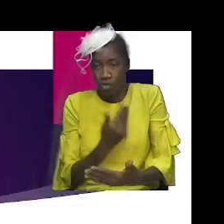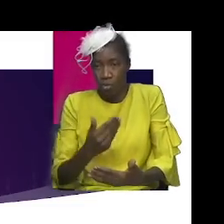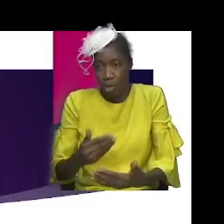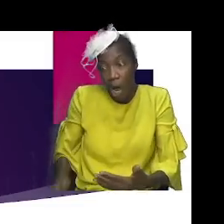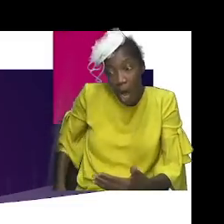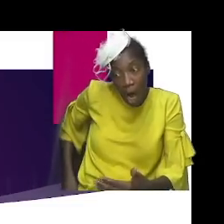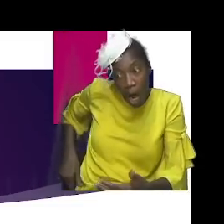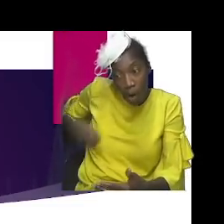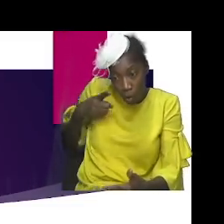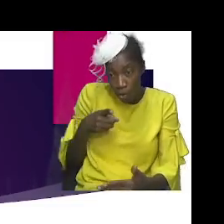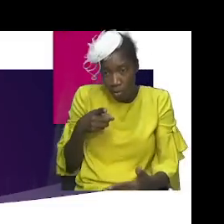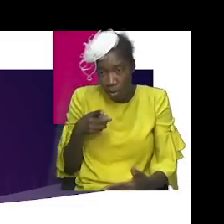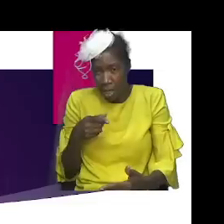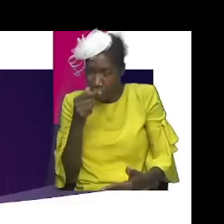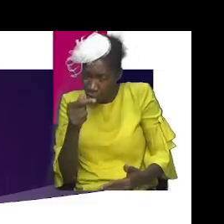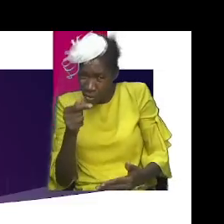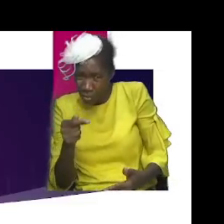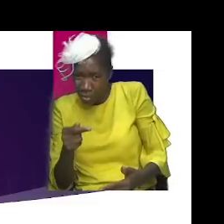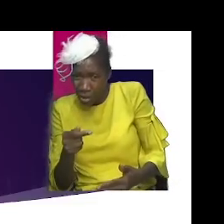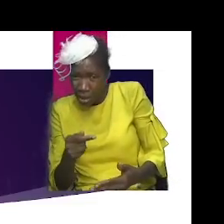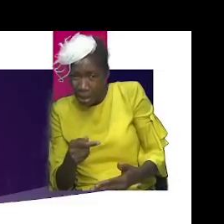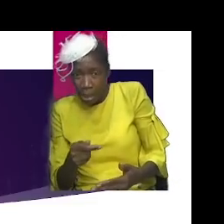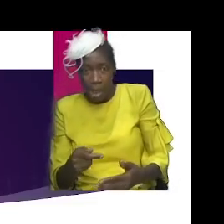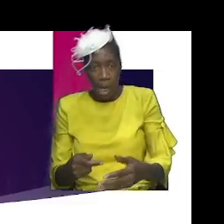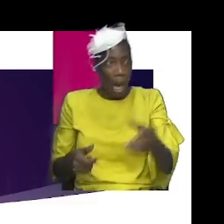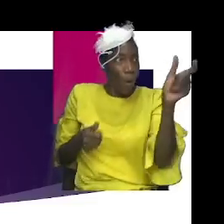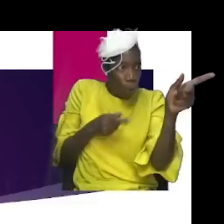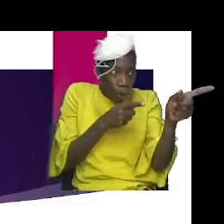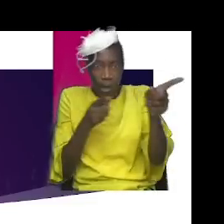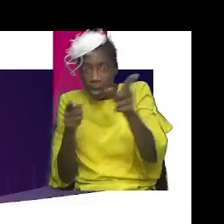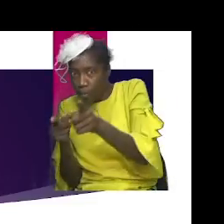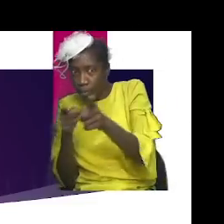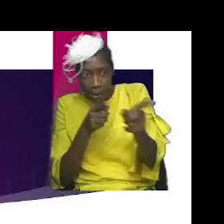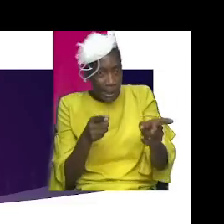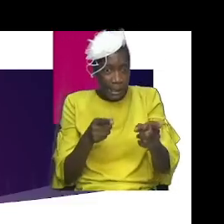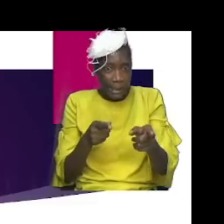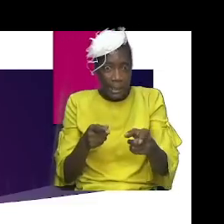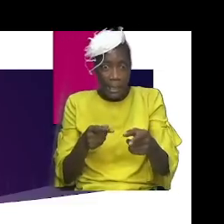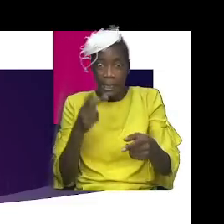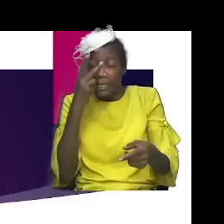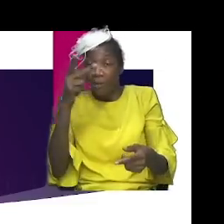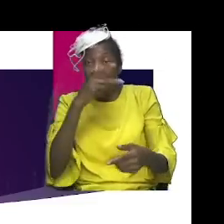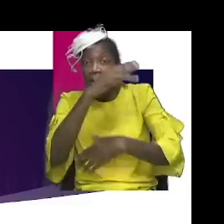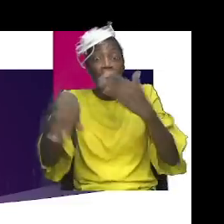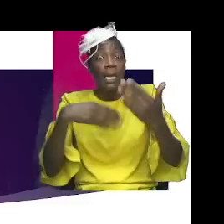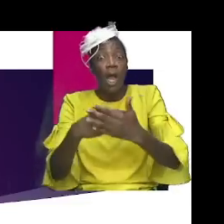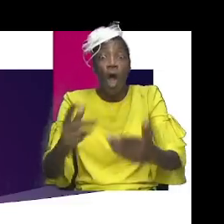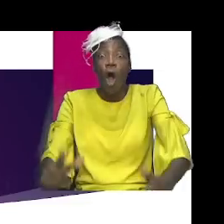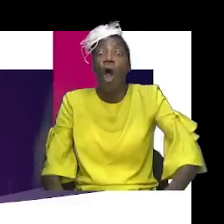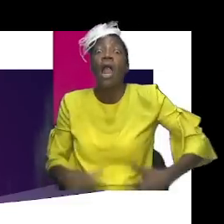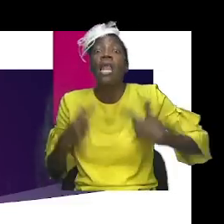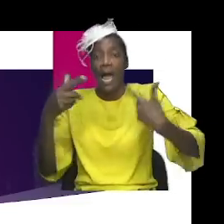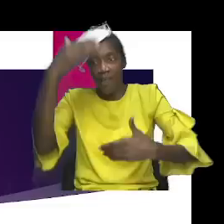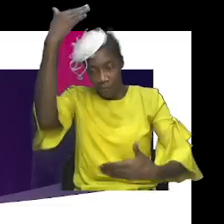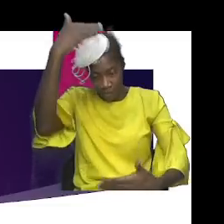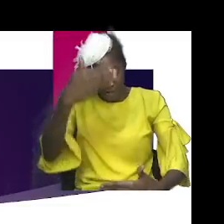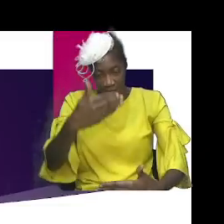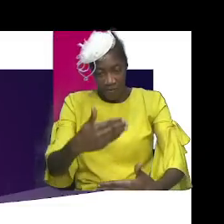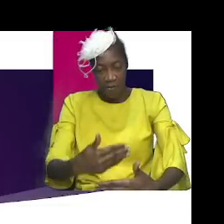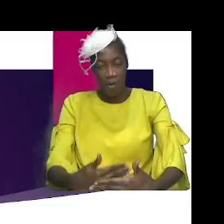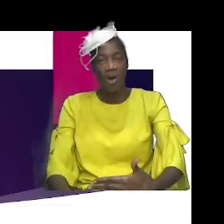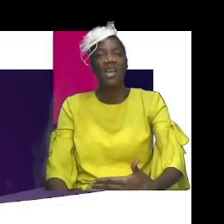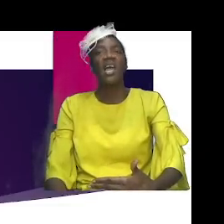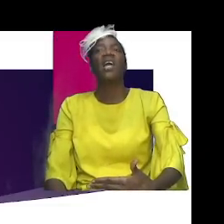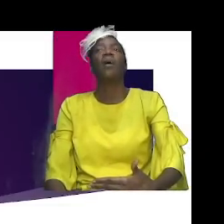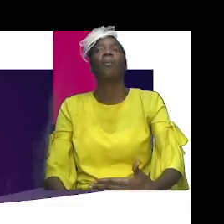place where they worked, it's like they see their whole life just play out in front of them. And at different times I've heard that something